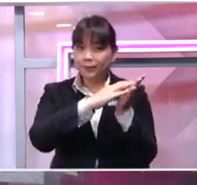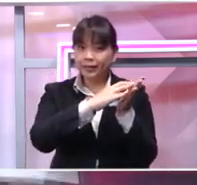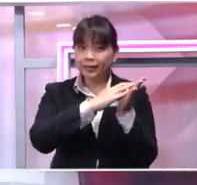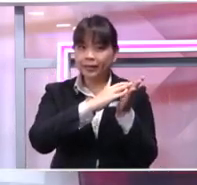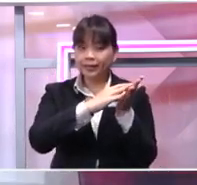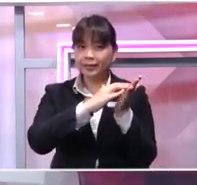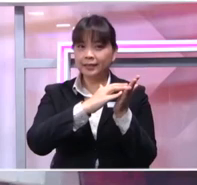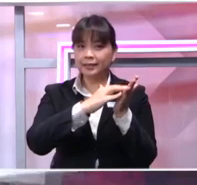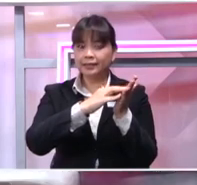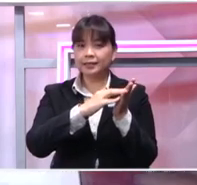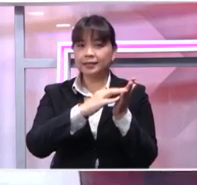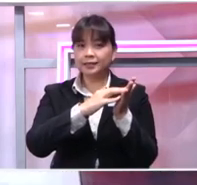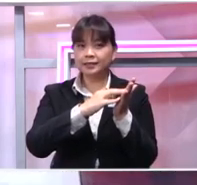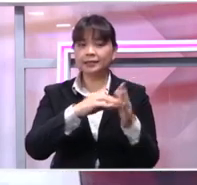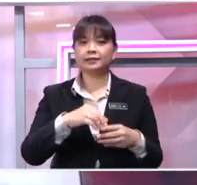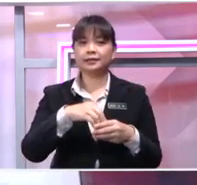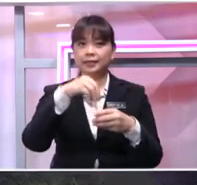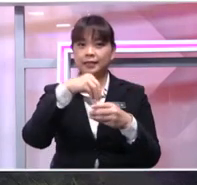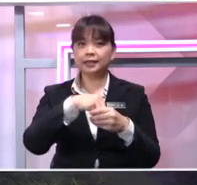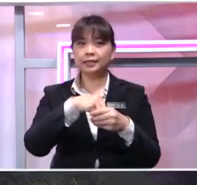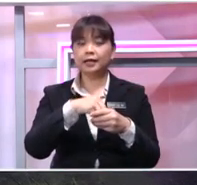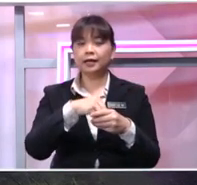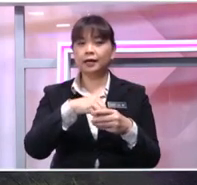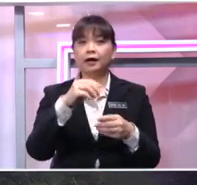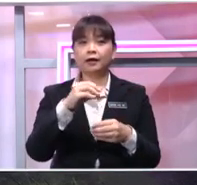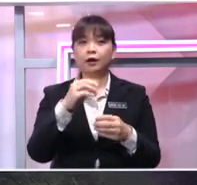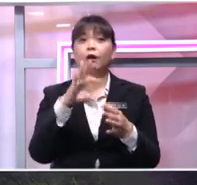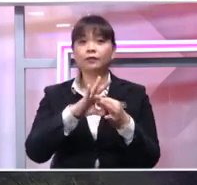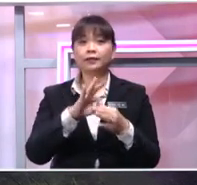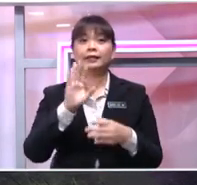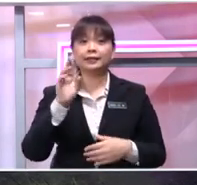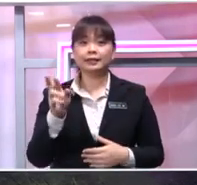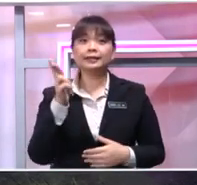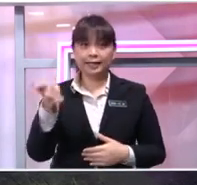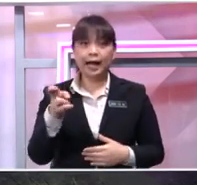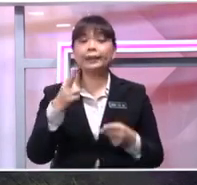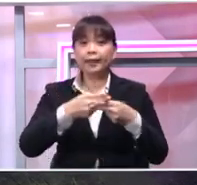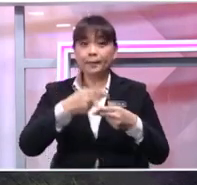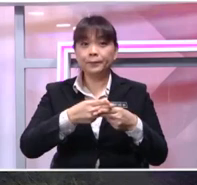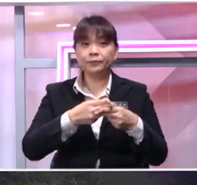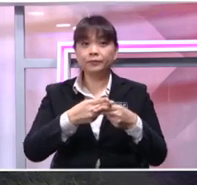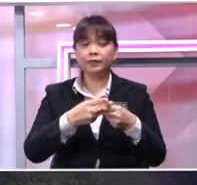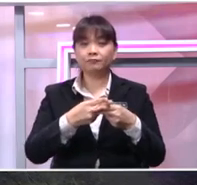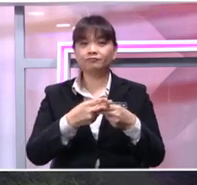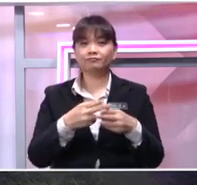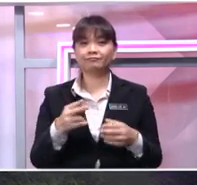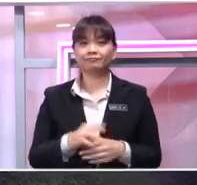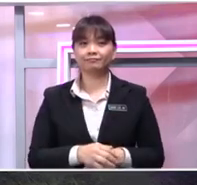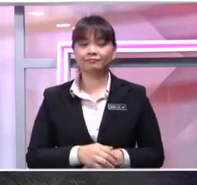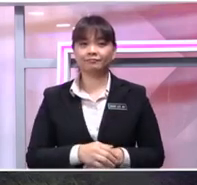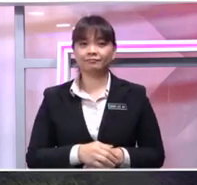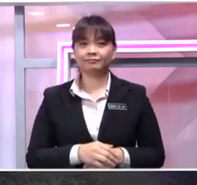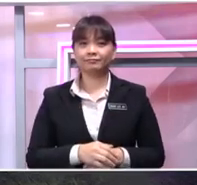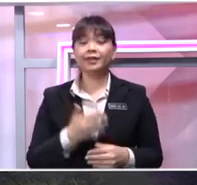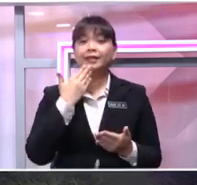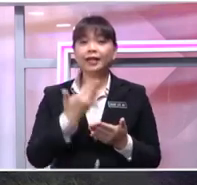or English, teacher? That is his name. His name, okay, the name, right? Okay. So, thank you, Hakimi, for answering